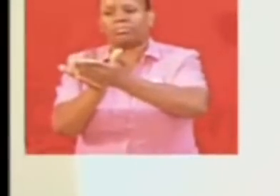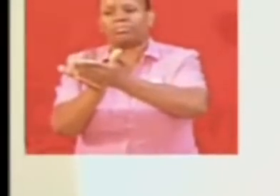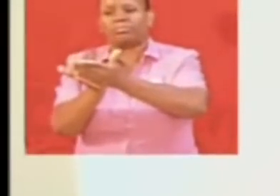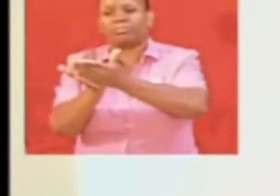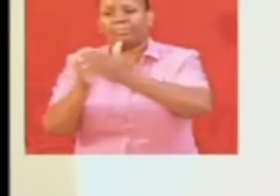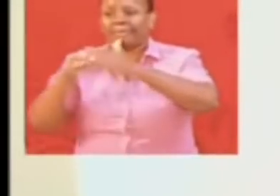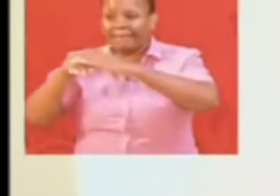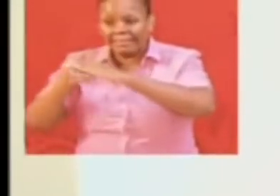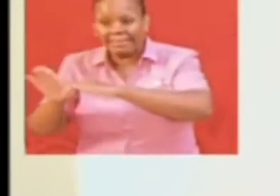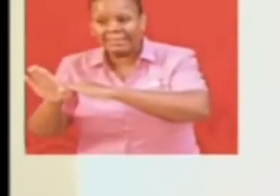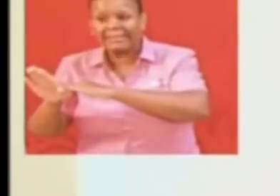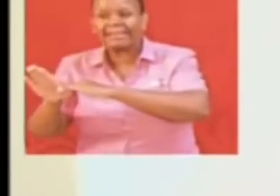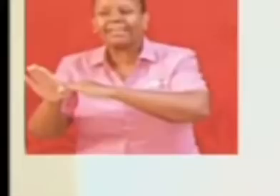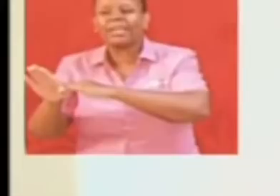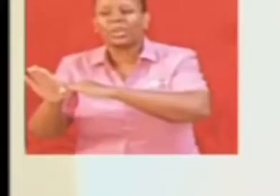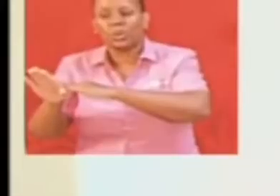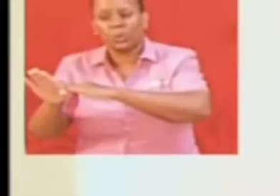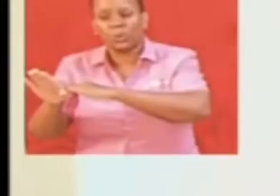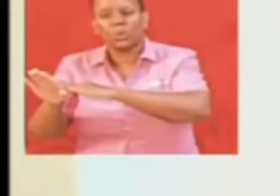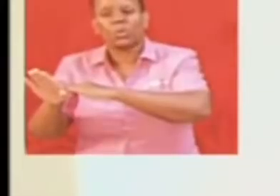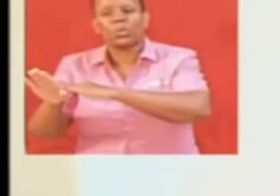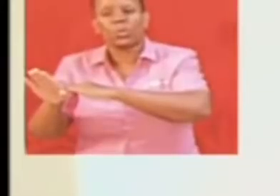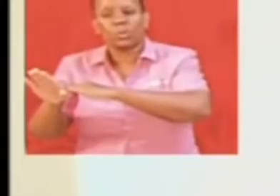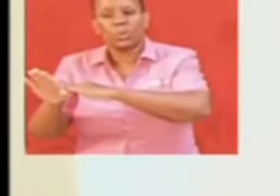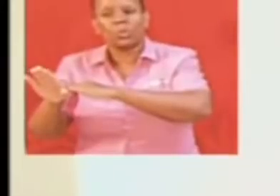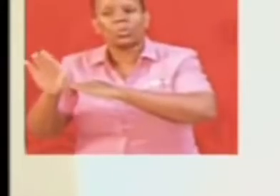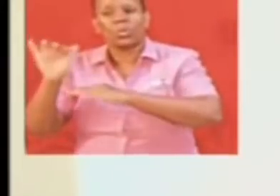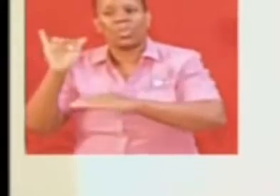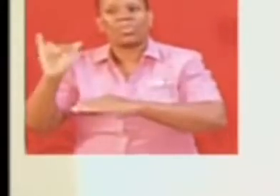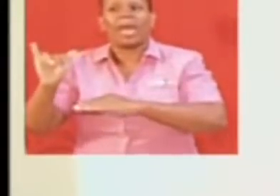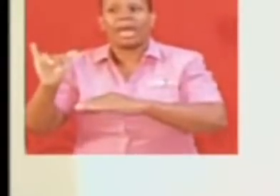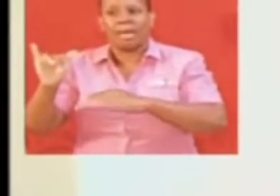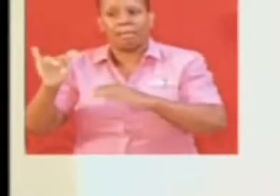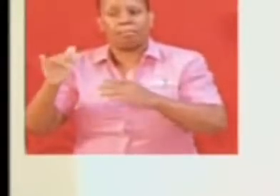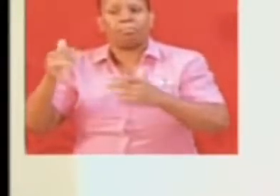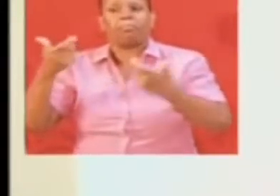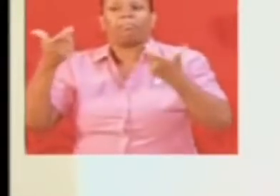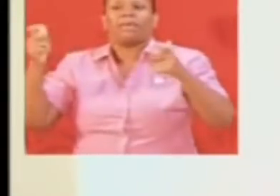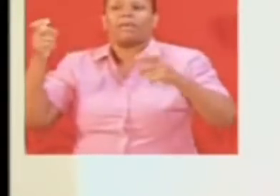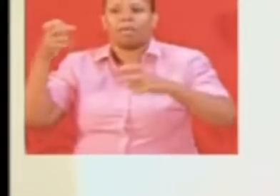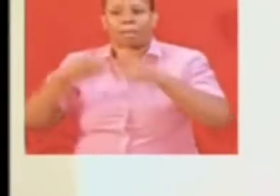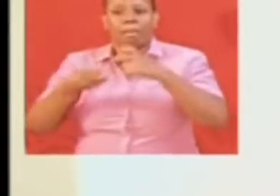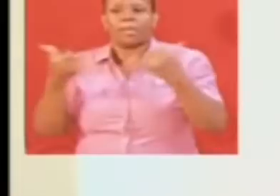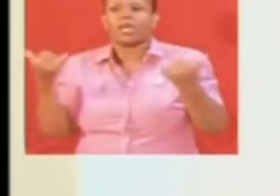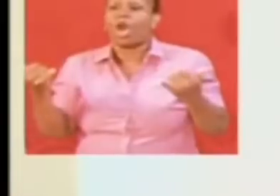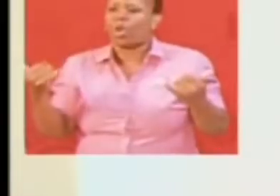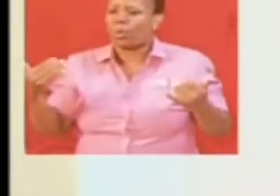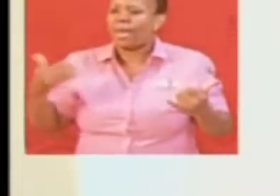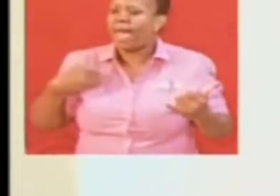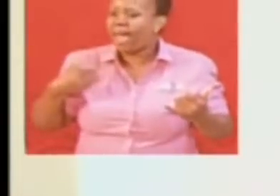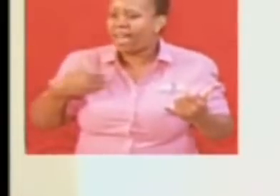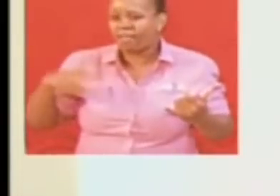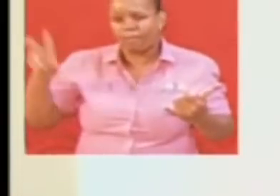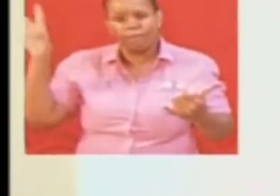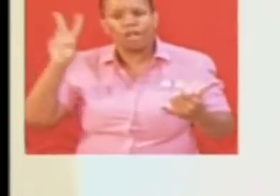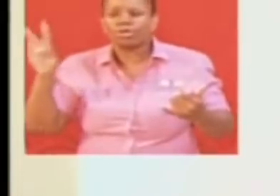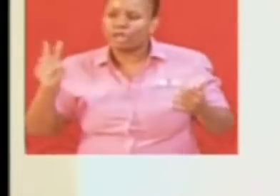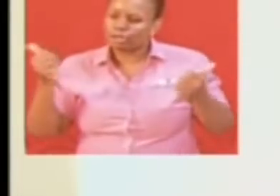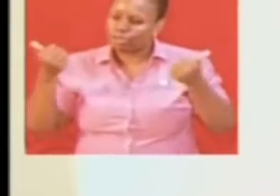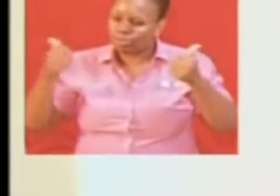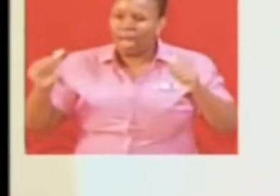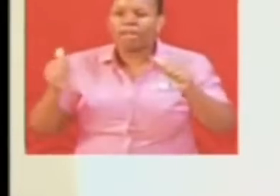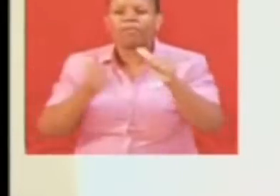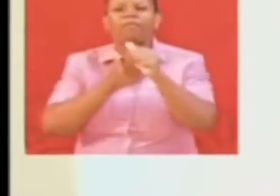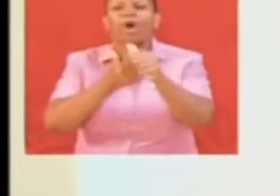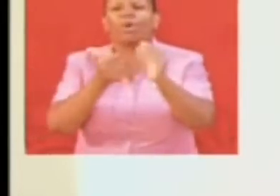registered, they're comfortably in Trinidad and Tobago, and others who wanted to come in. We have a visa system, and the existence of the